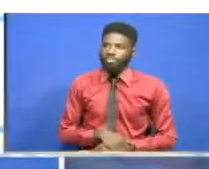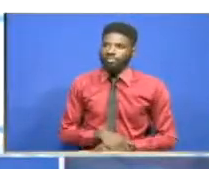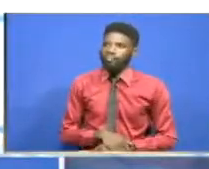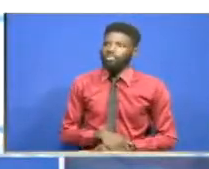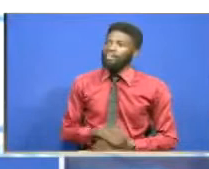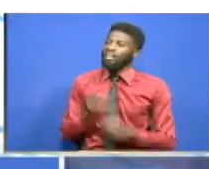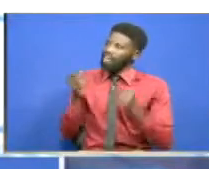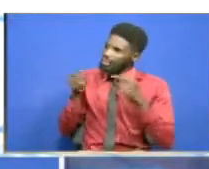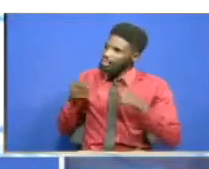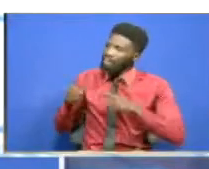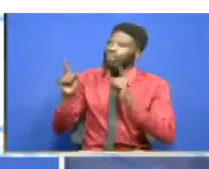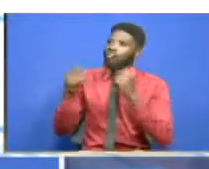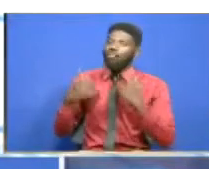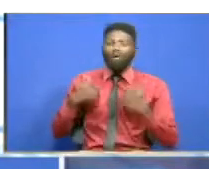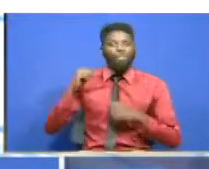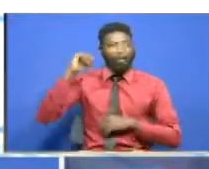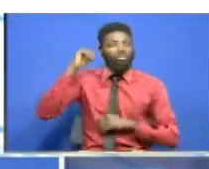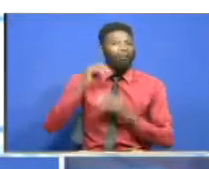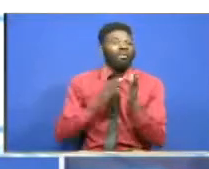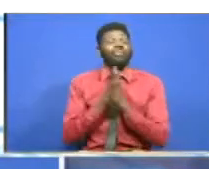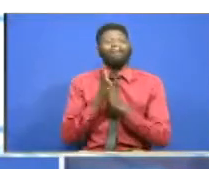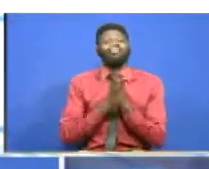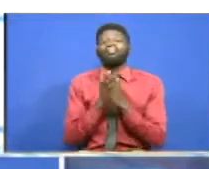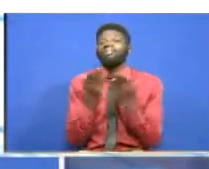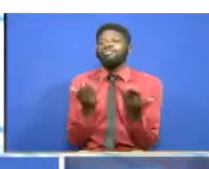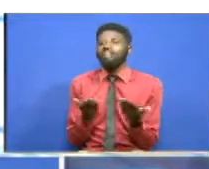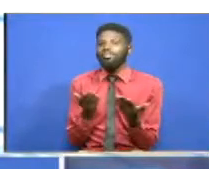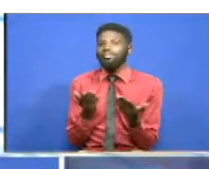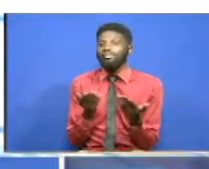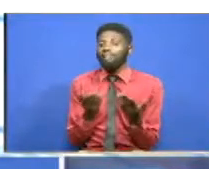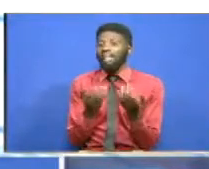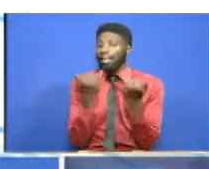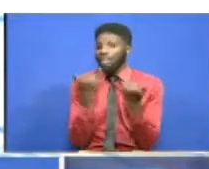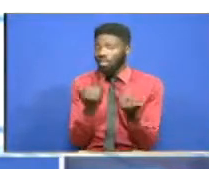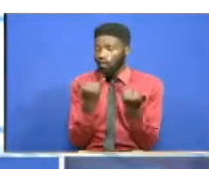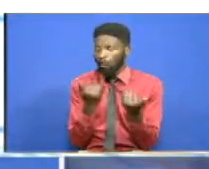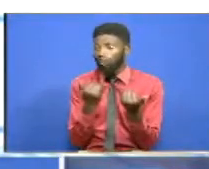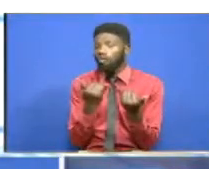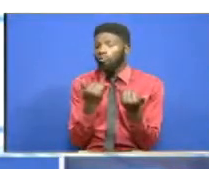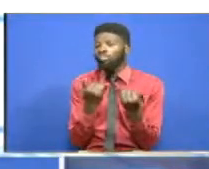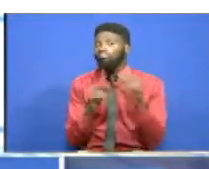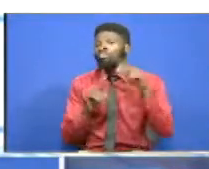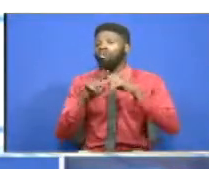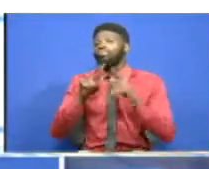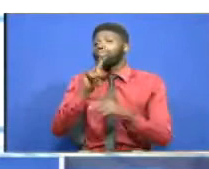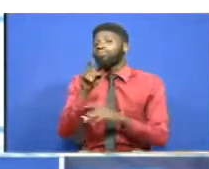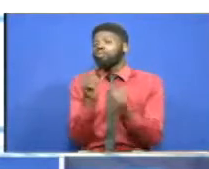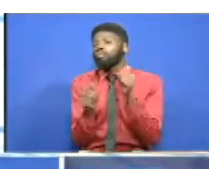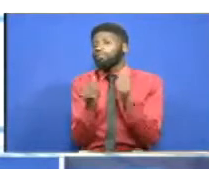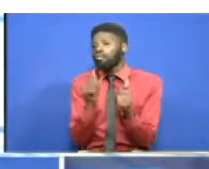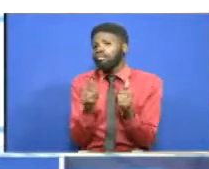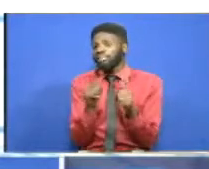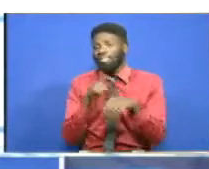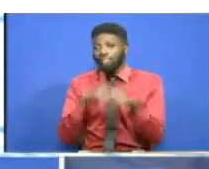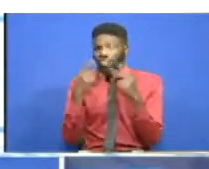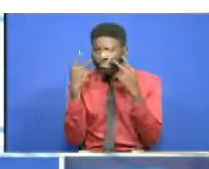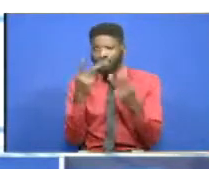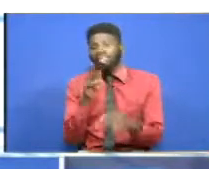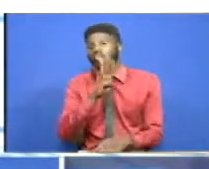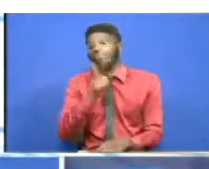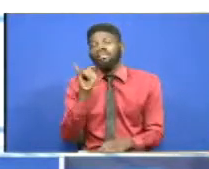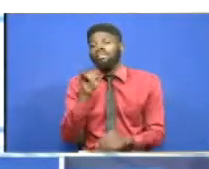interest to make it work? And therefore, the question would be, even as you look at BBI and the road